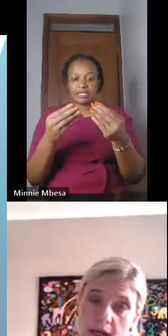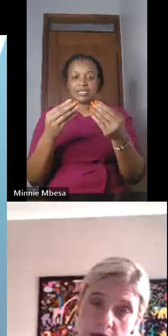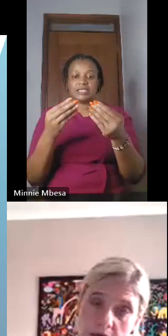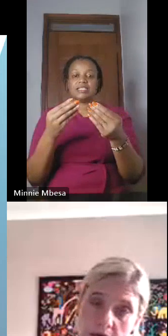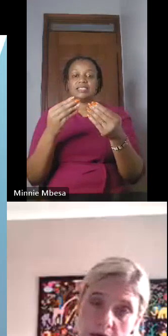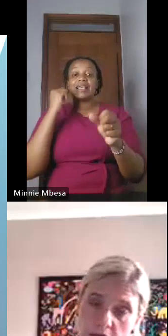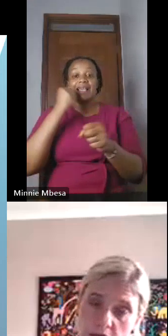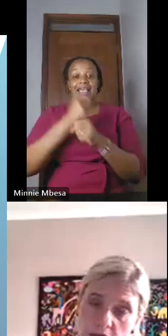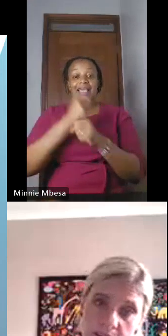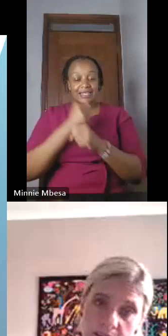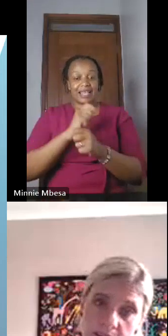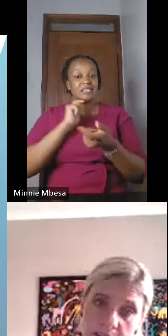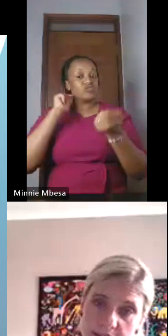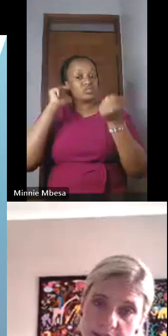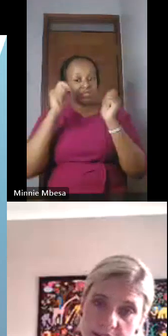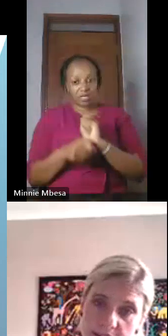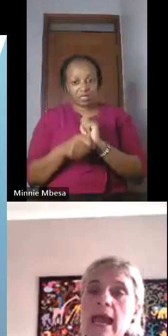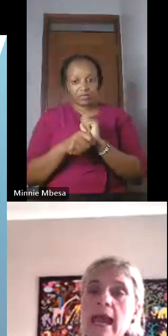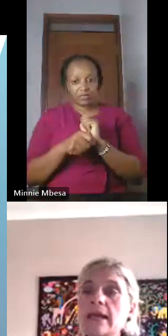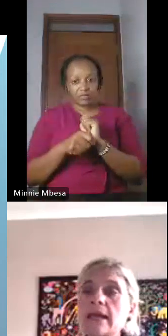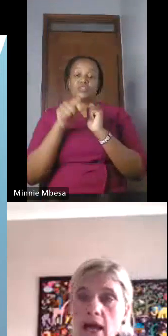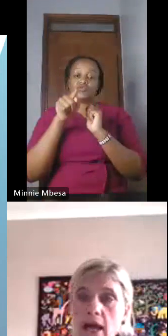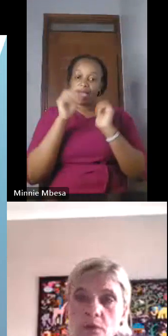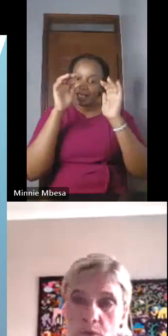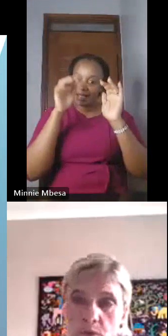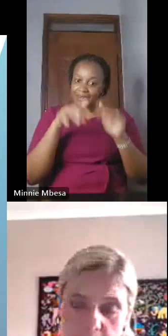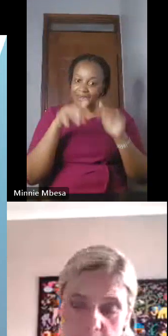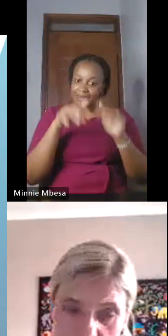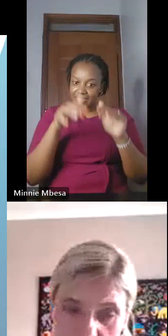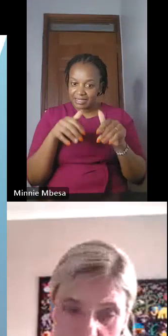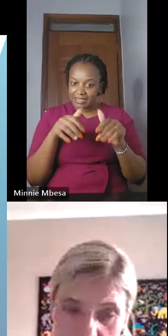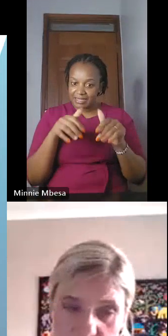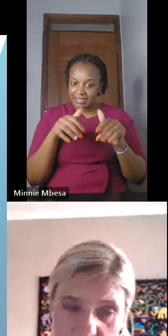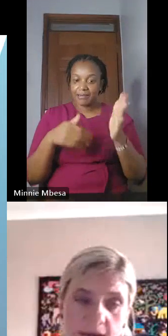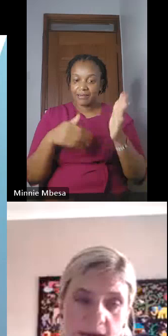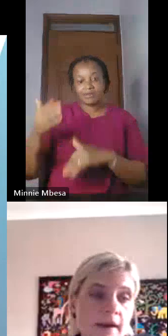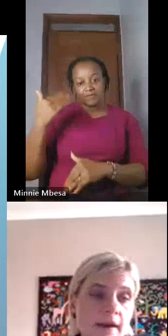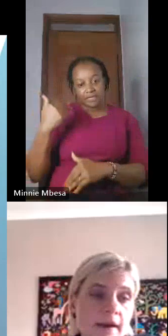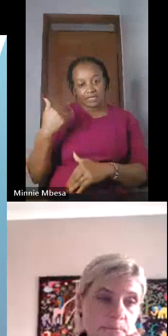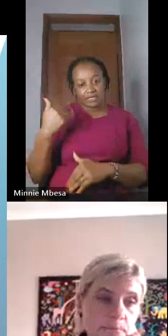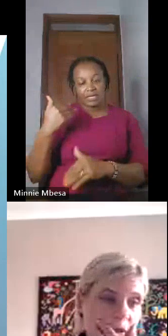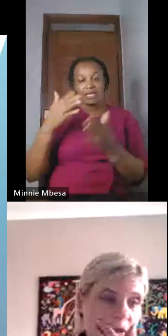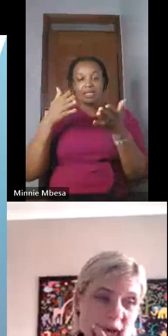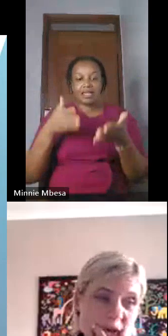You were an agriculturalist previously, and now you want to work in the JETSI,